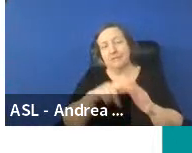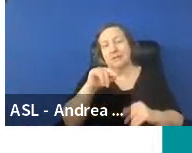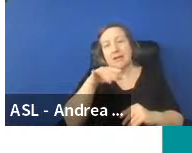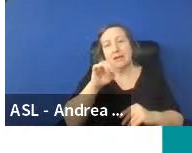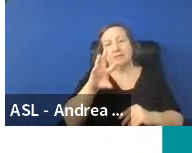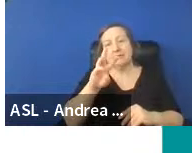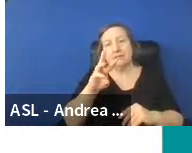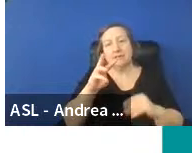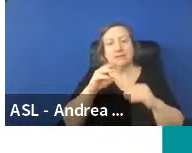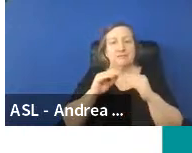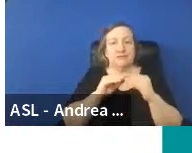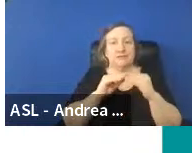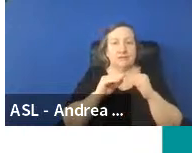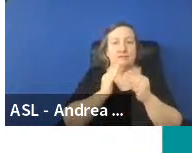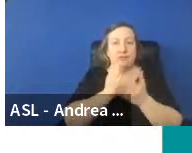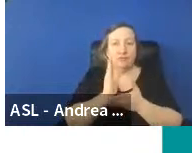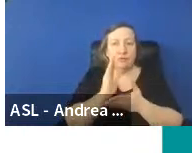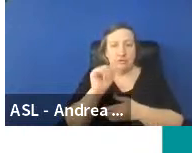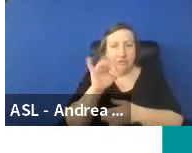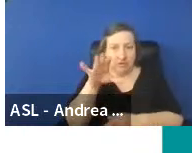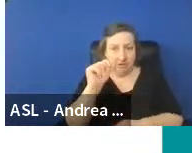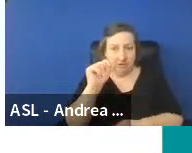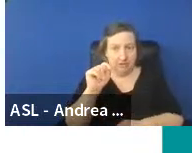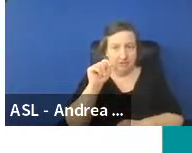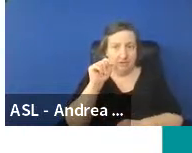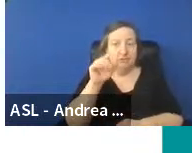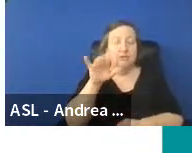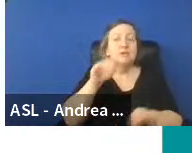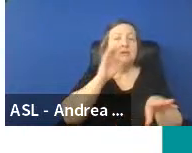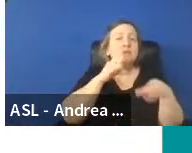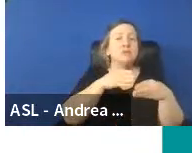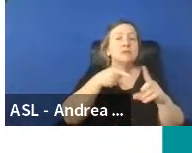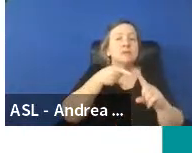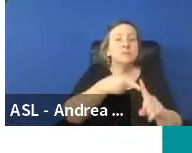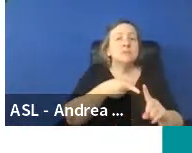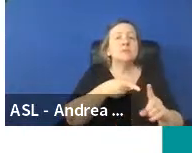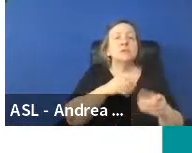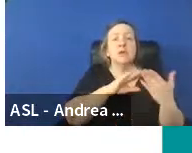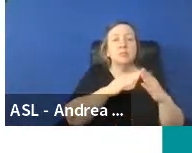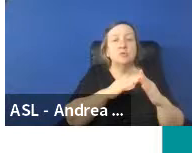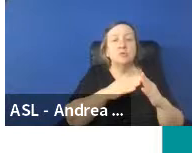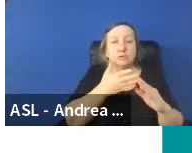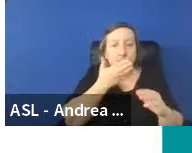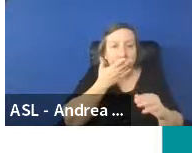Civil Rights Act, and that's focused specifically on communities of color and